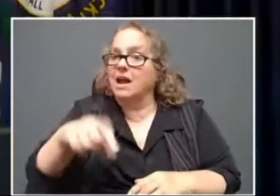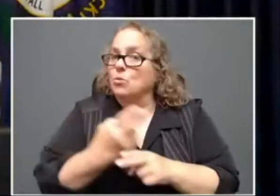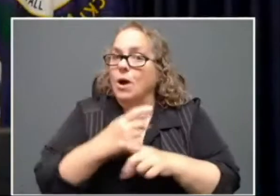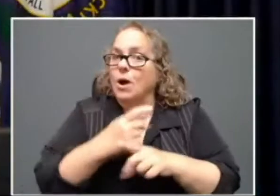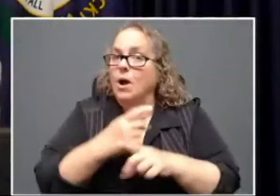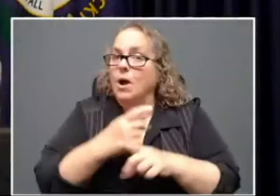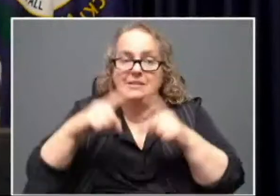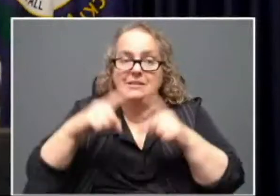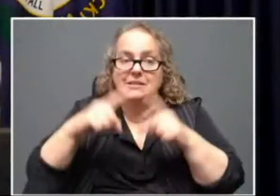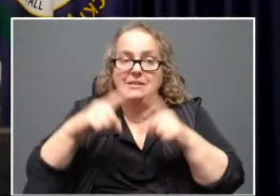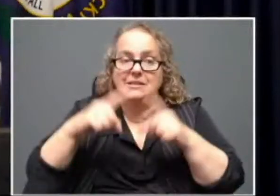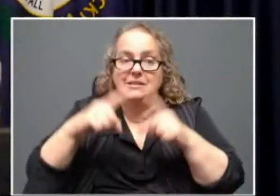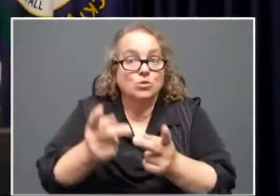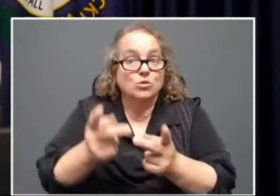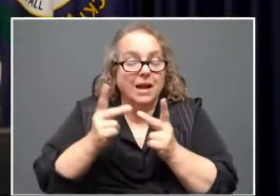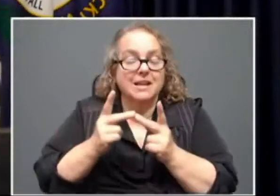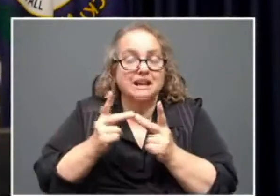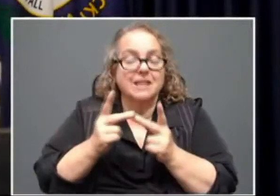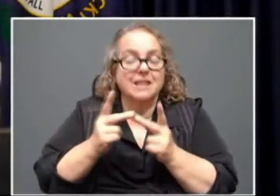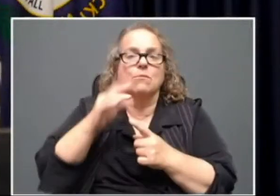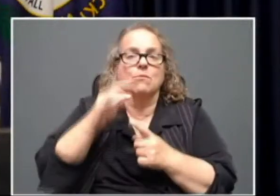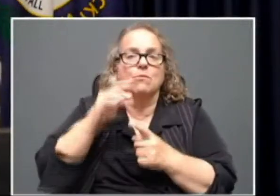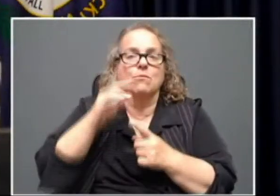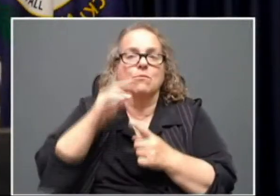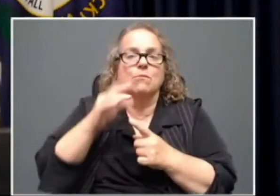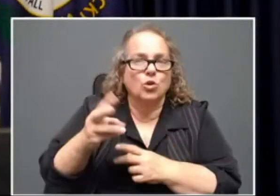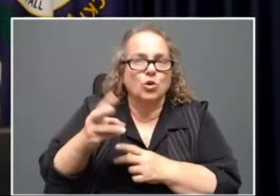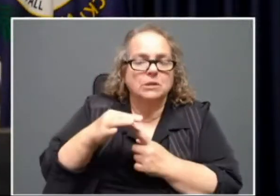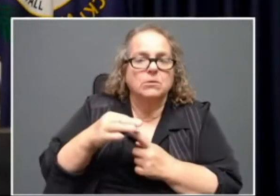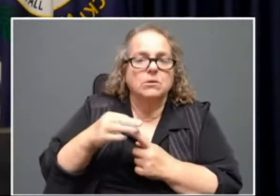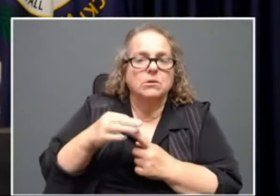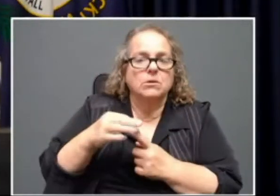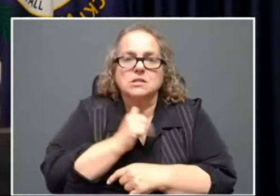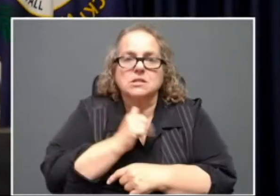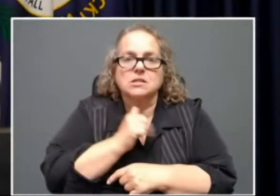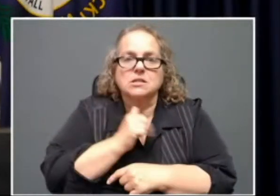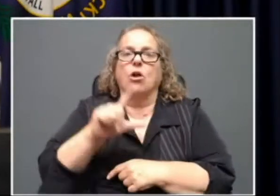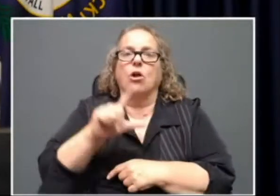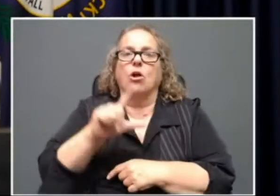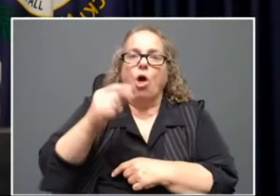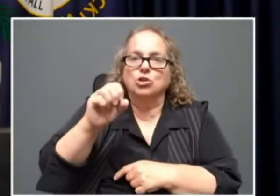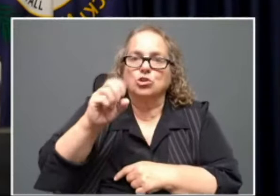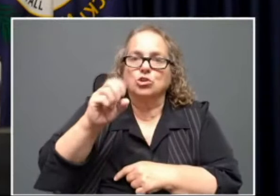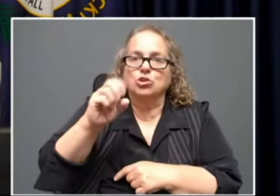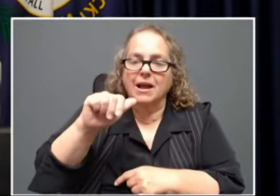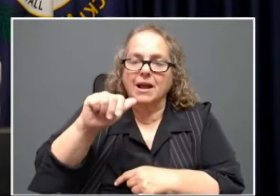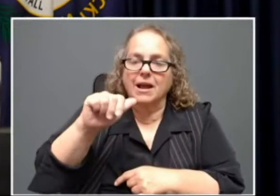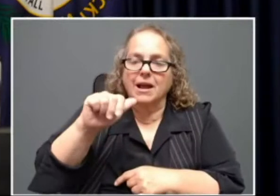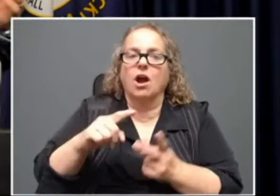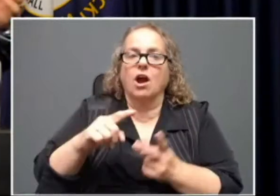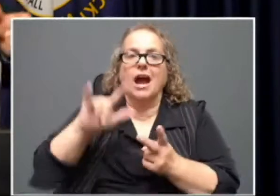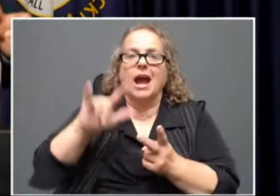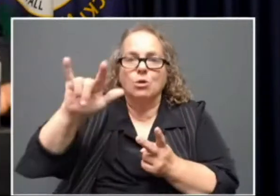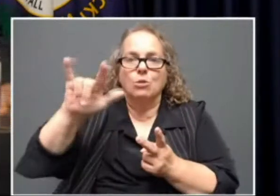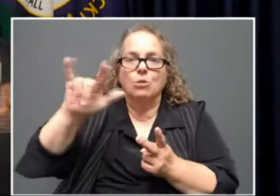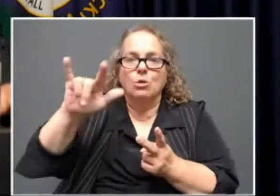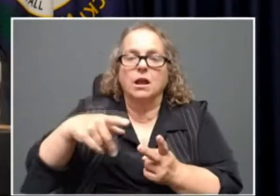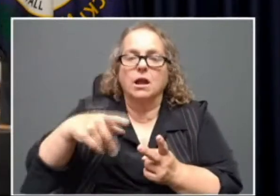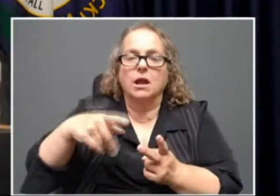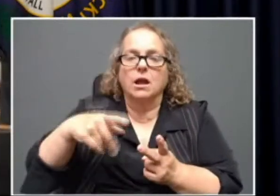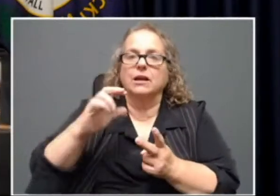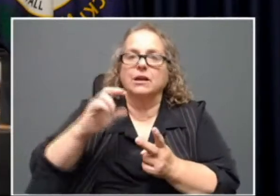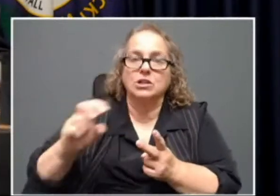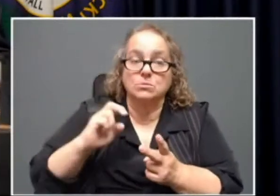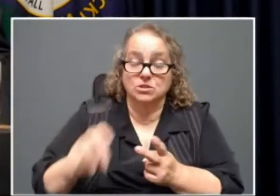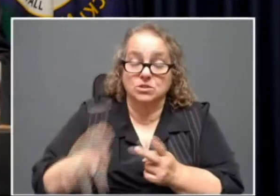few exceptions like hospitals, long-term care facilities, airplanes, public transportation. Then